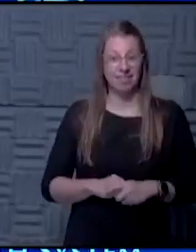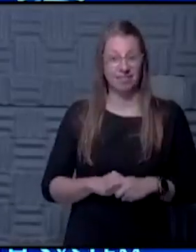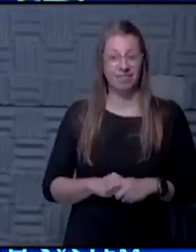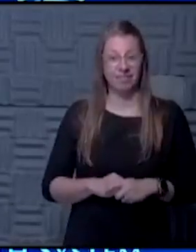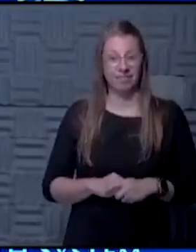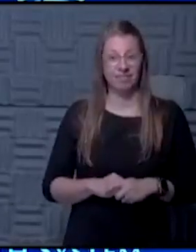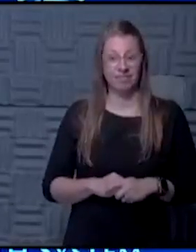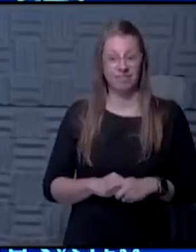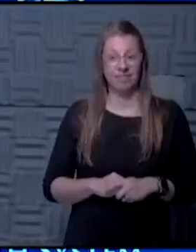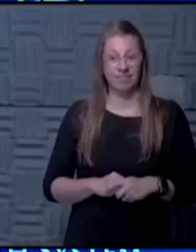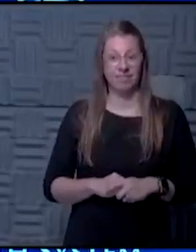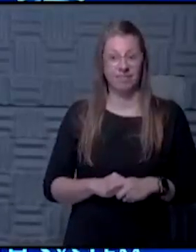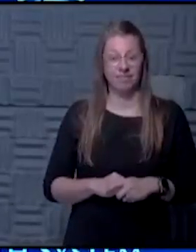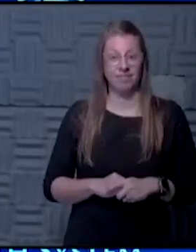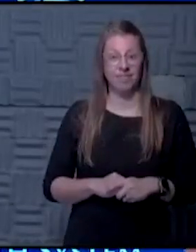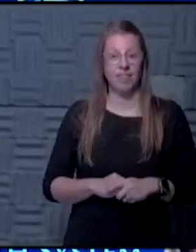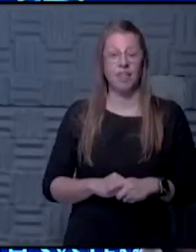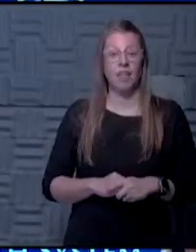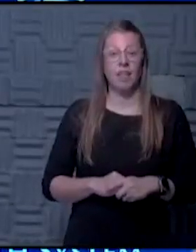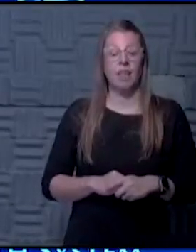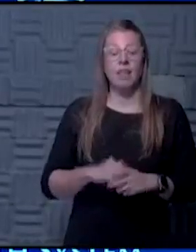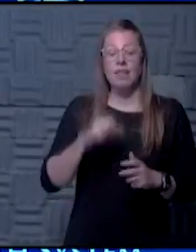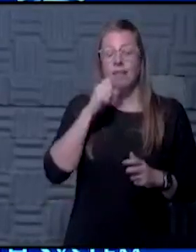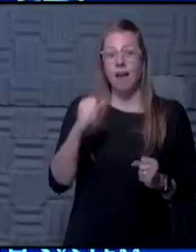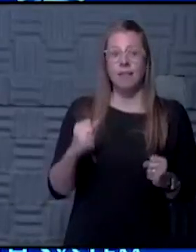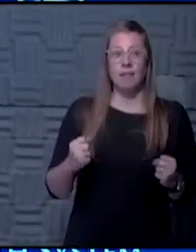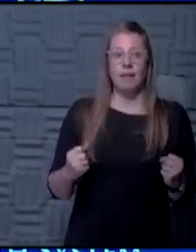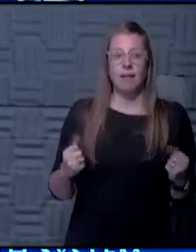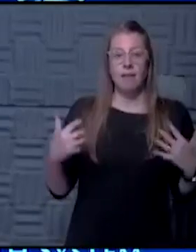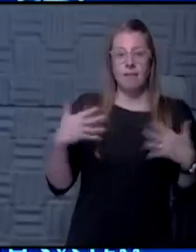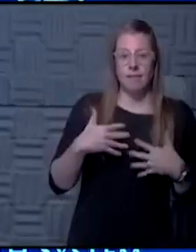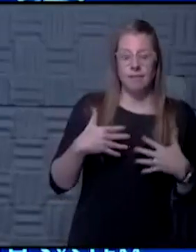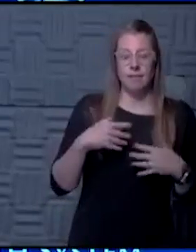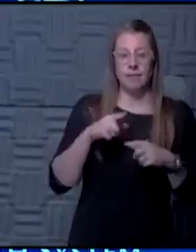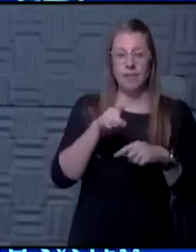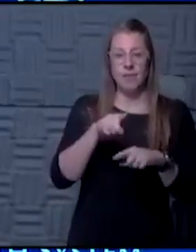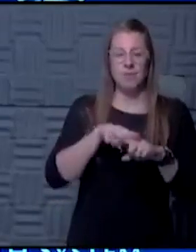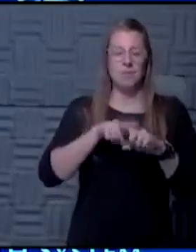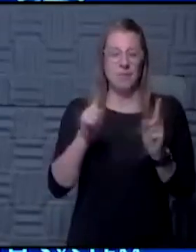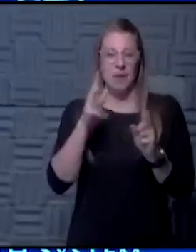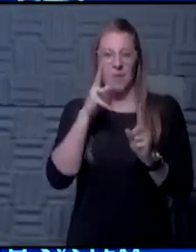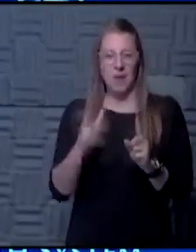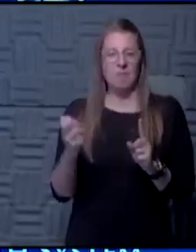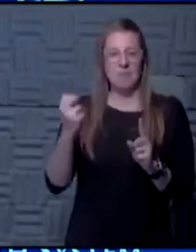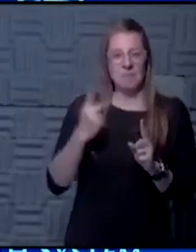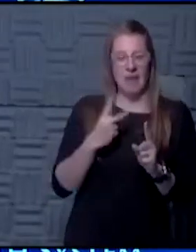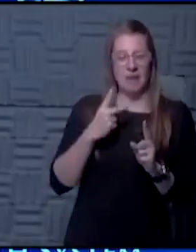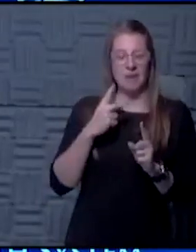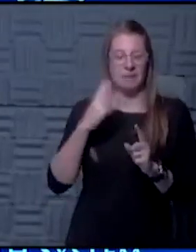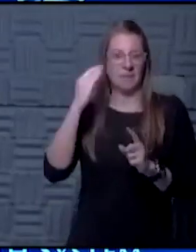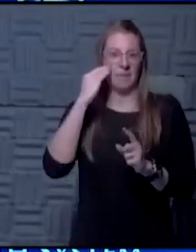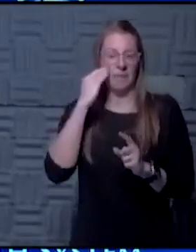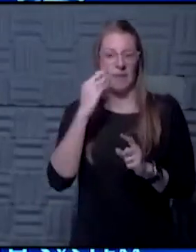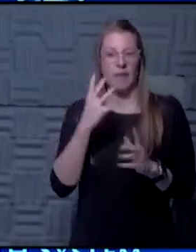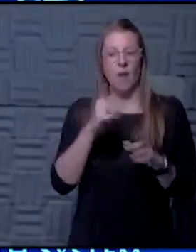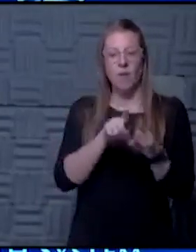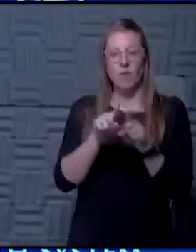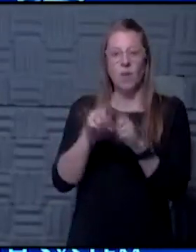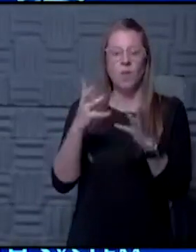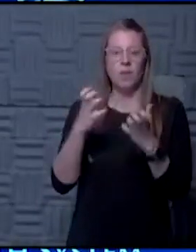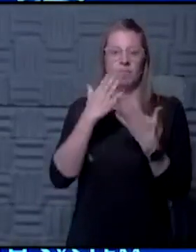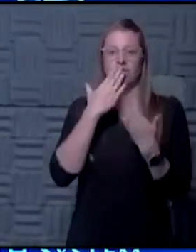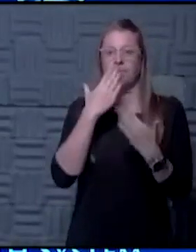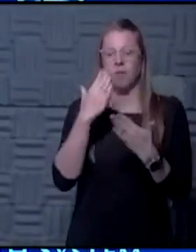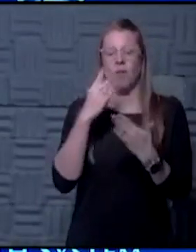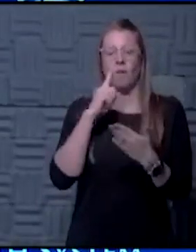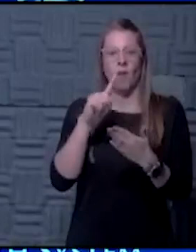things are going to come back. We won't say haunt you just because it's getting so close to Halloween. Do want to say to you a special shout out to all of you